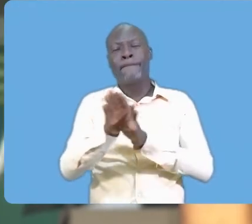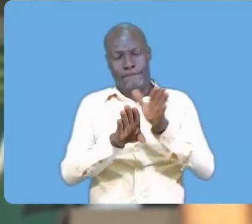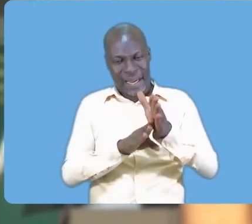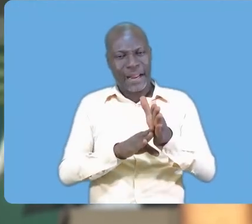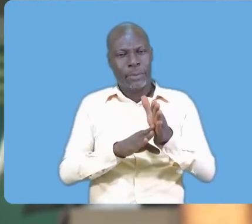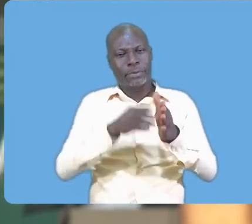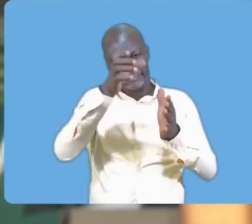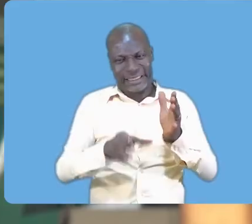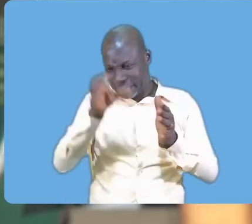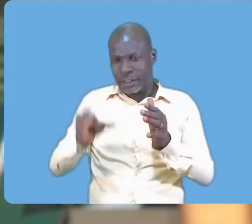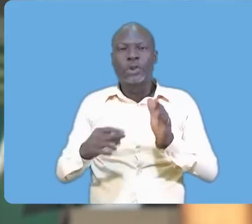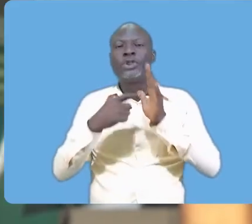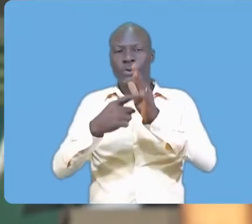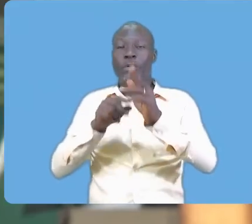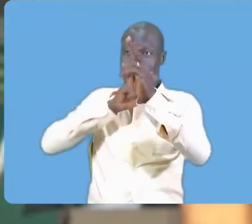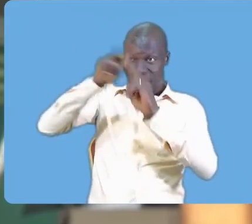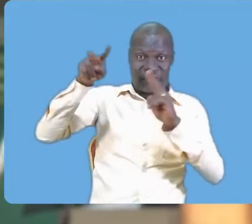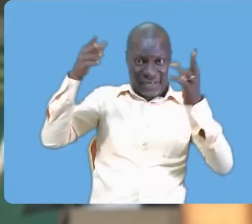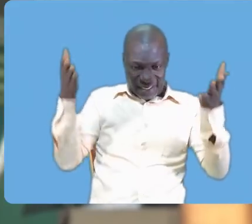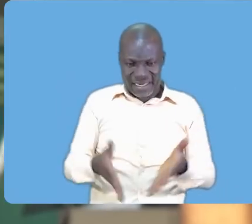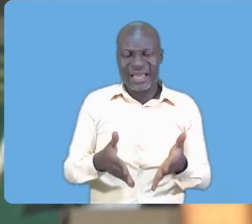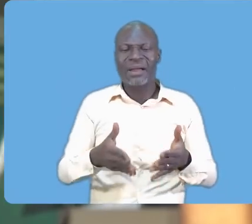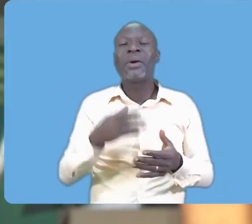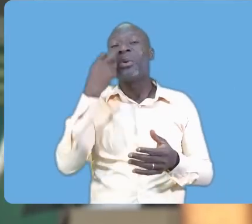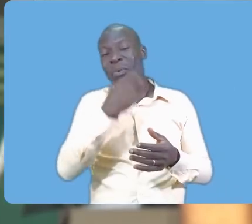deep for ever and then remo. At the end of the day, who would you ever to